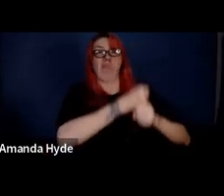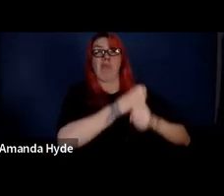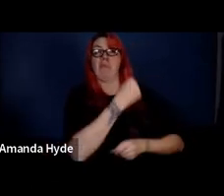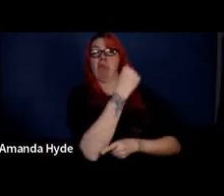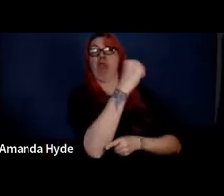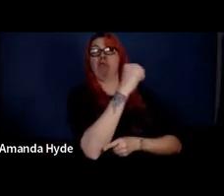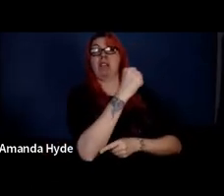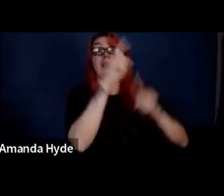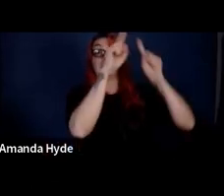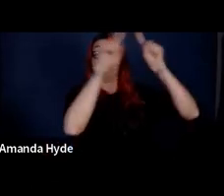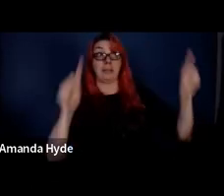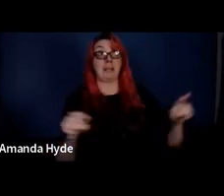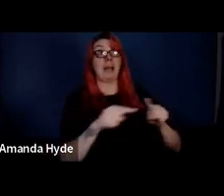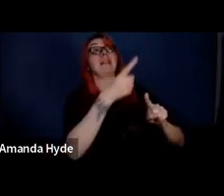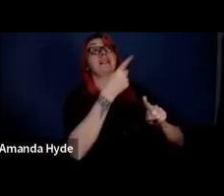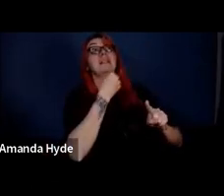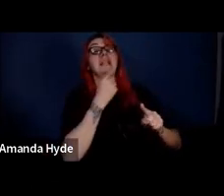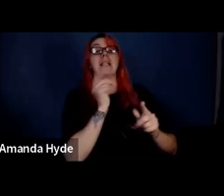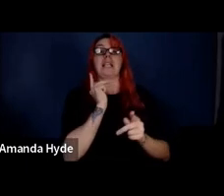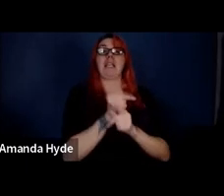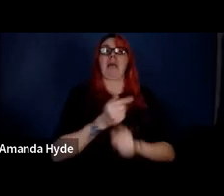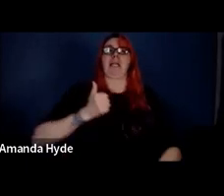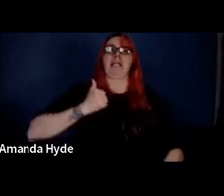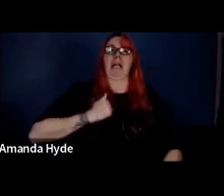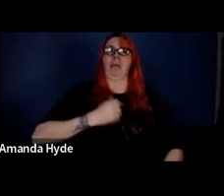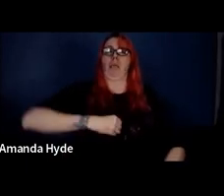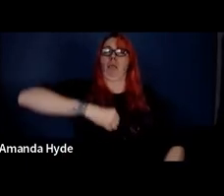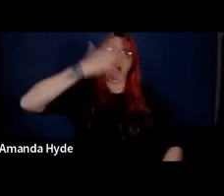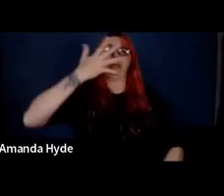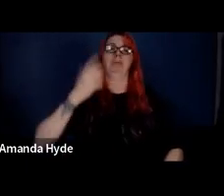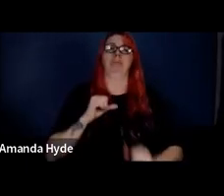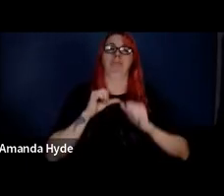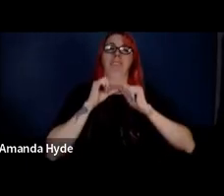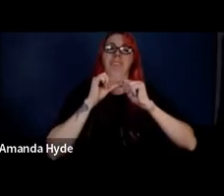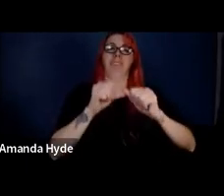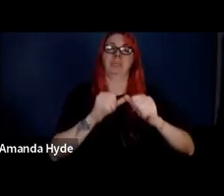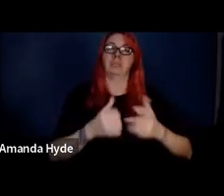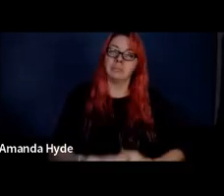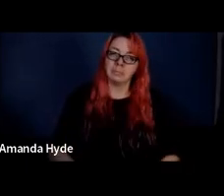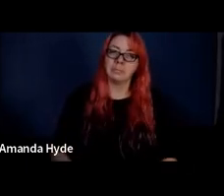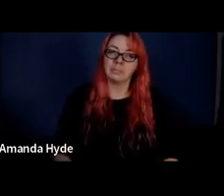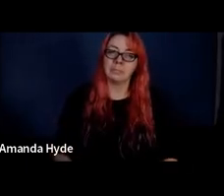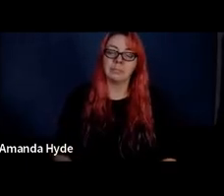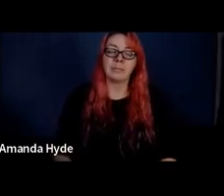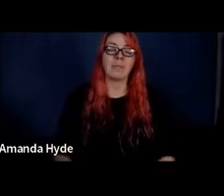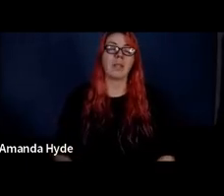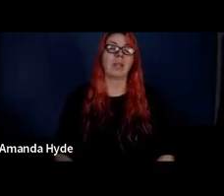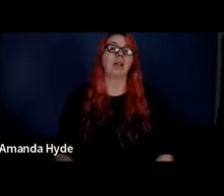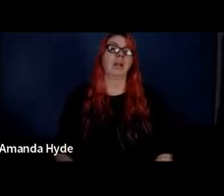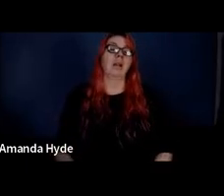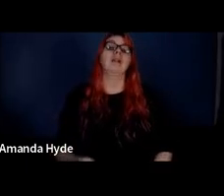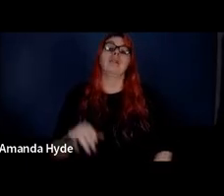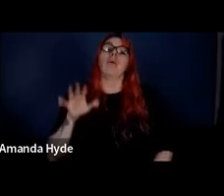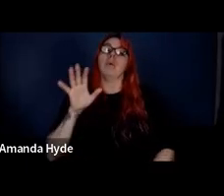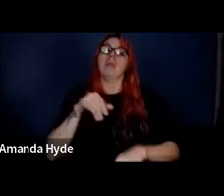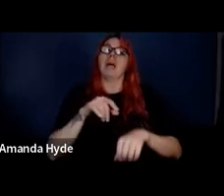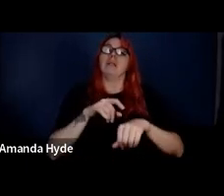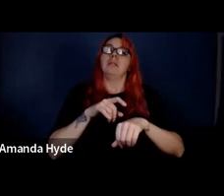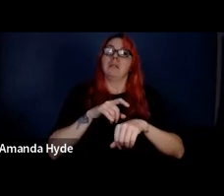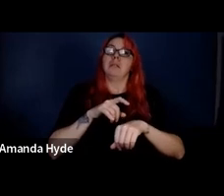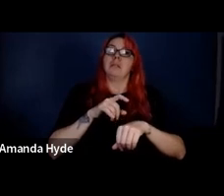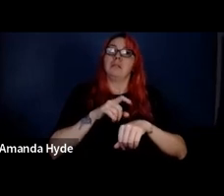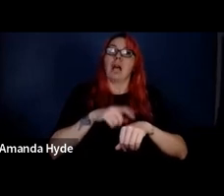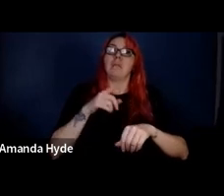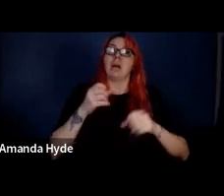a potential for new migration into this country, there was a response or reaction of